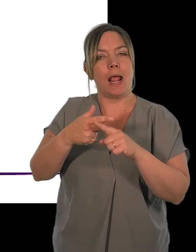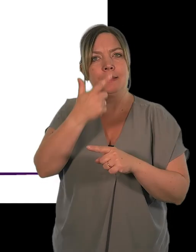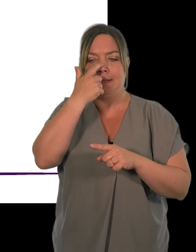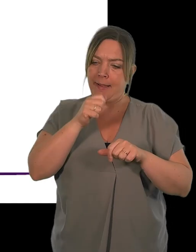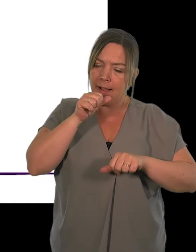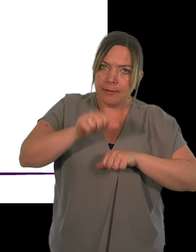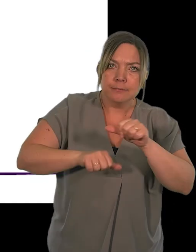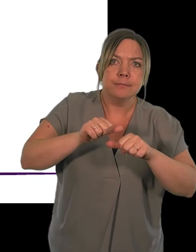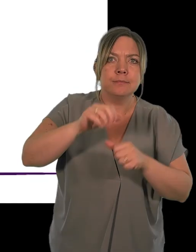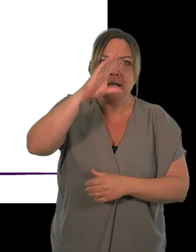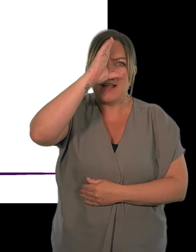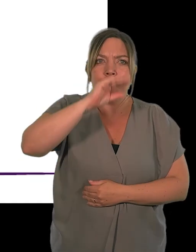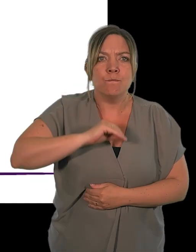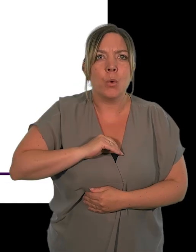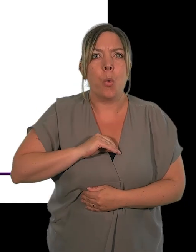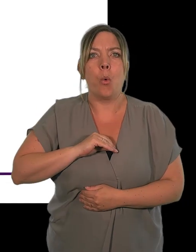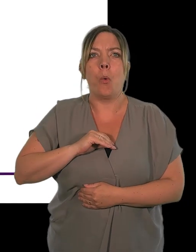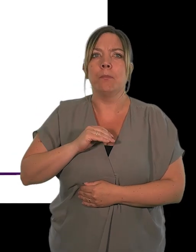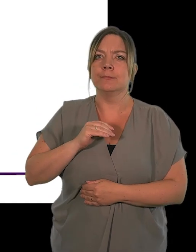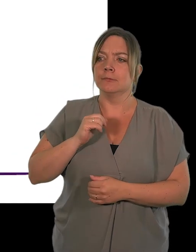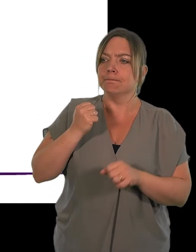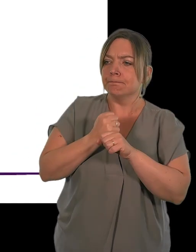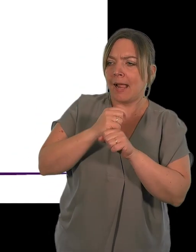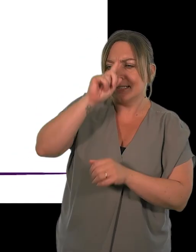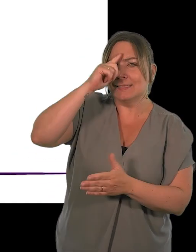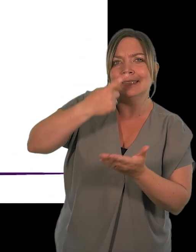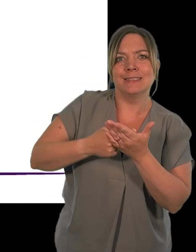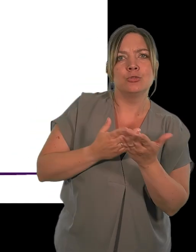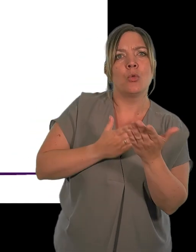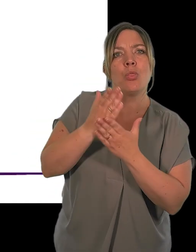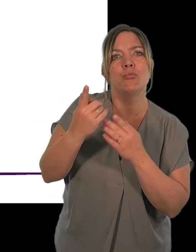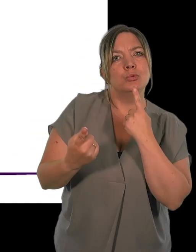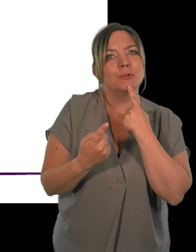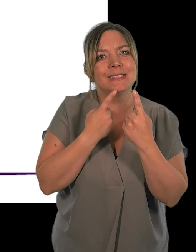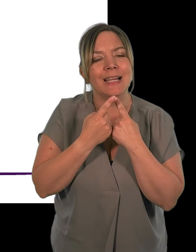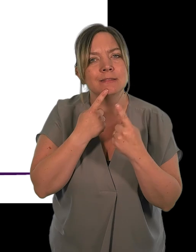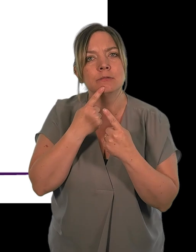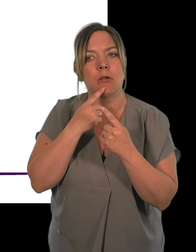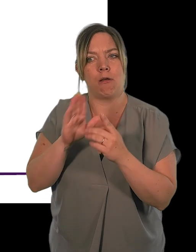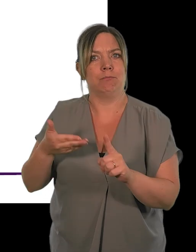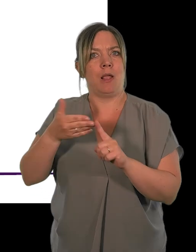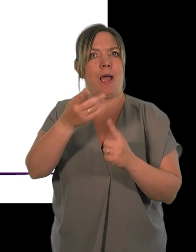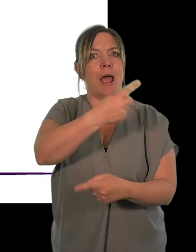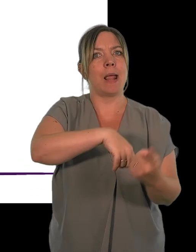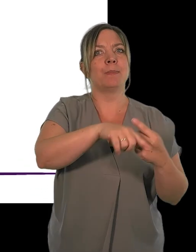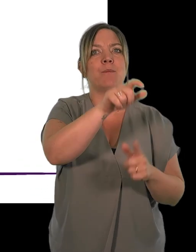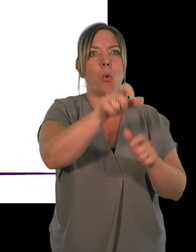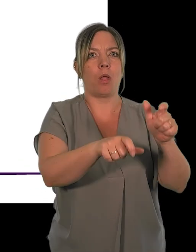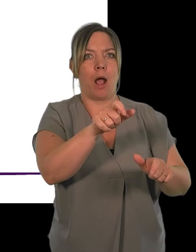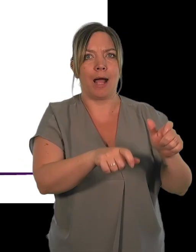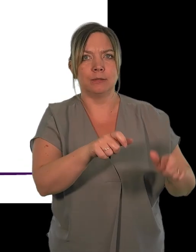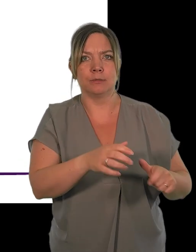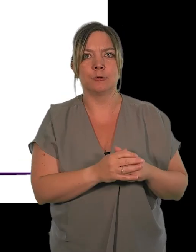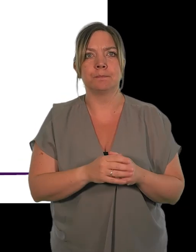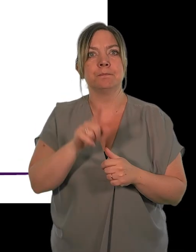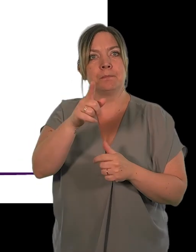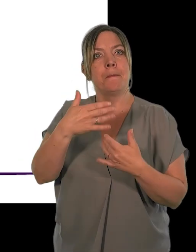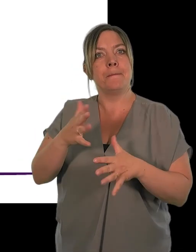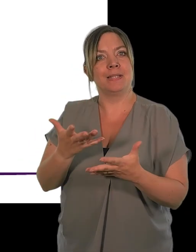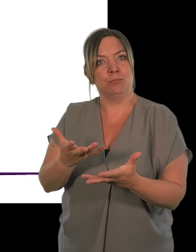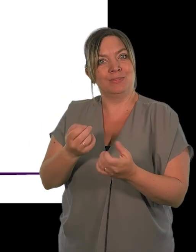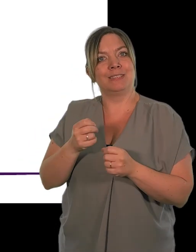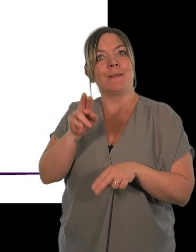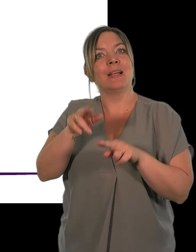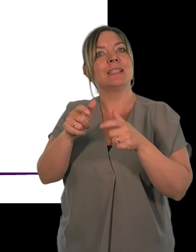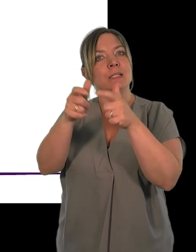informed, data-driven decisions for its clients. You have received an assessment pack to complete for the